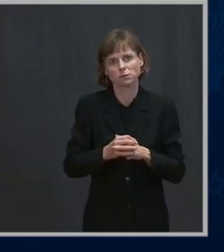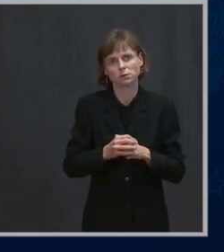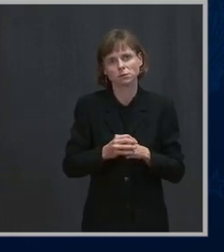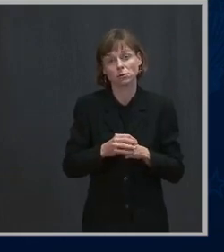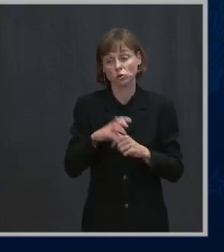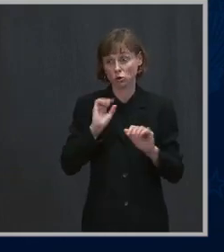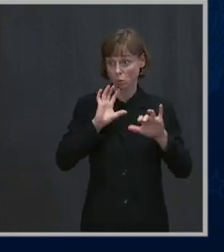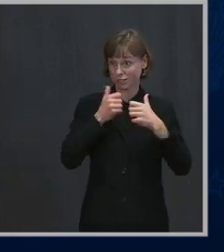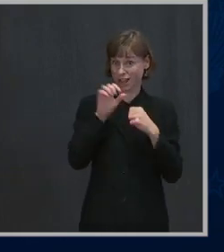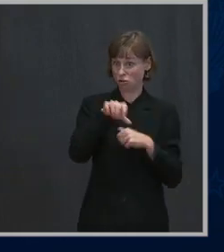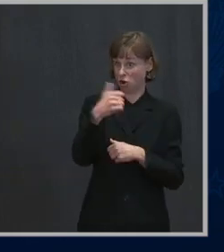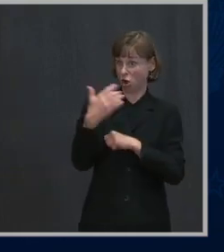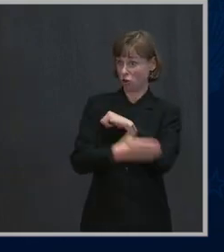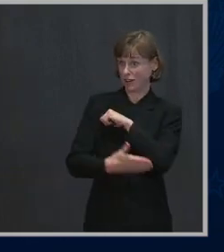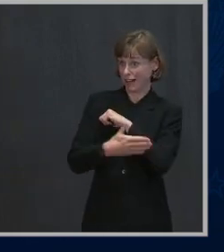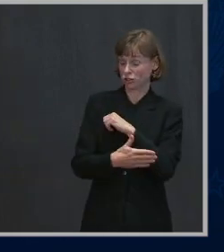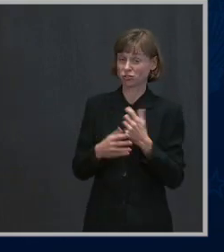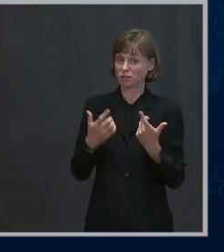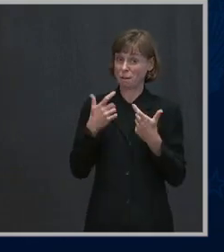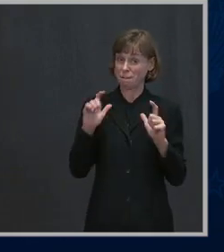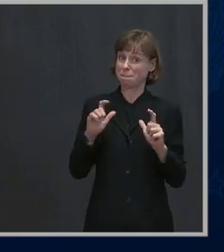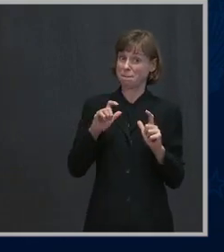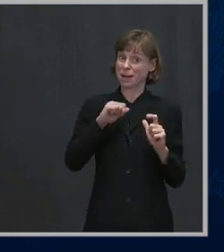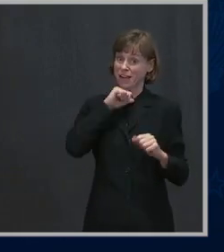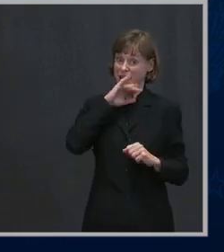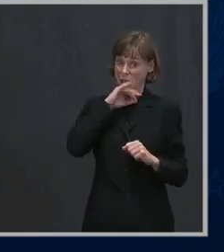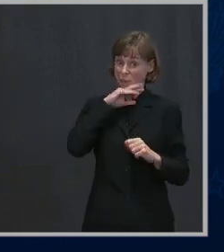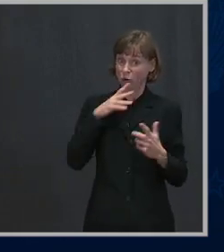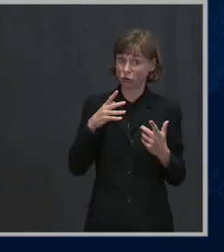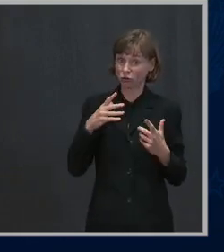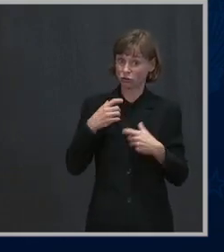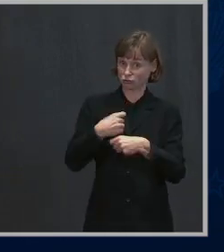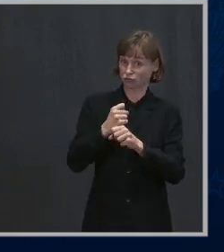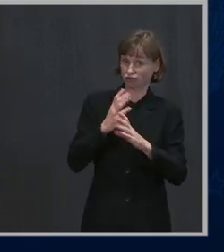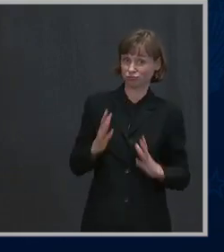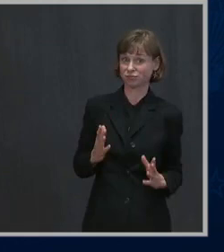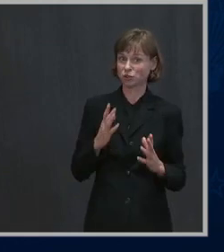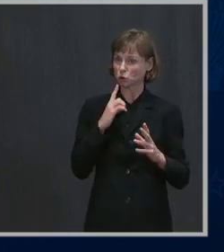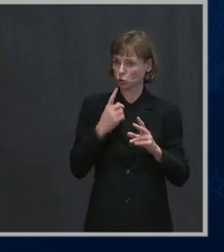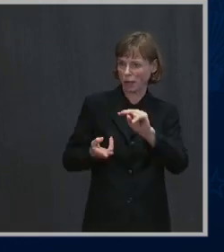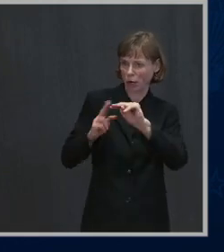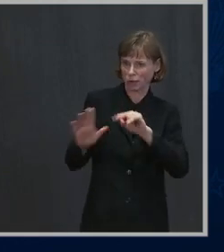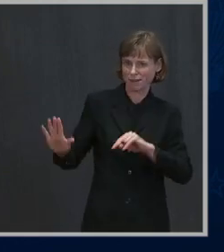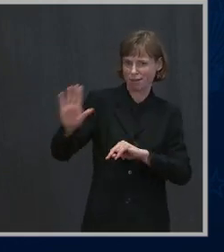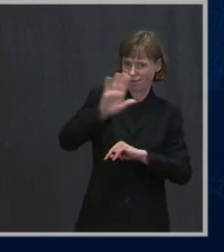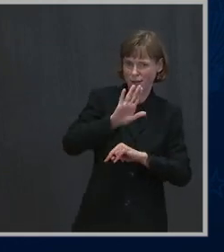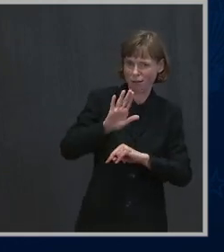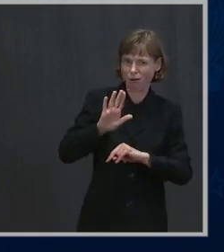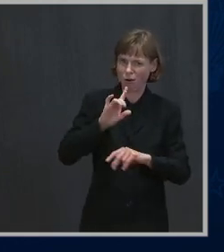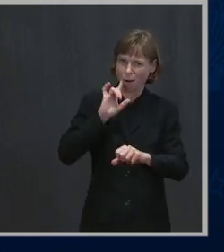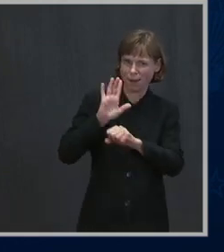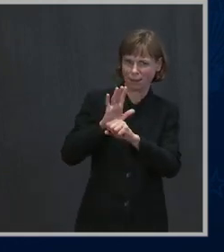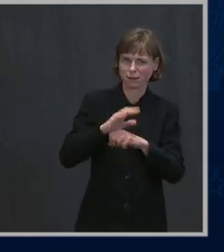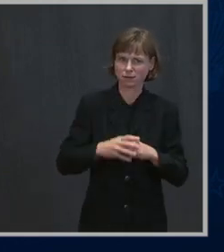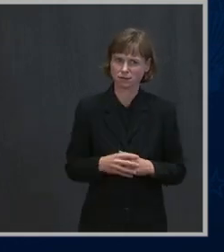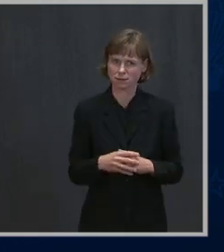nations other major emitters up to to up the ante on their own commitments i'll be hosting climate leaders a